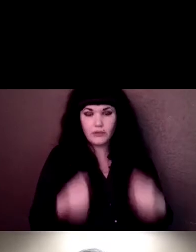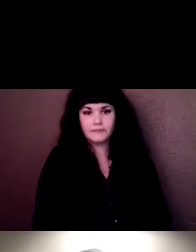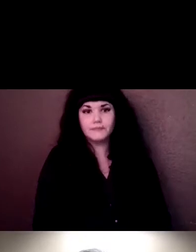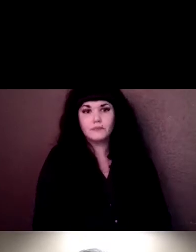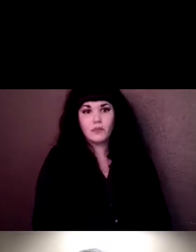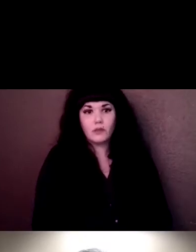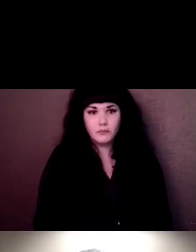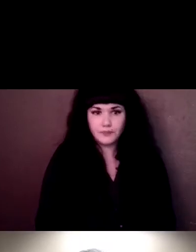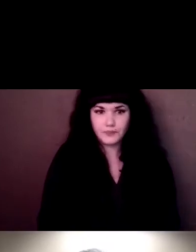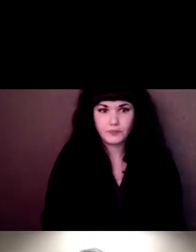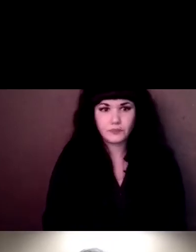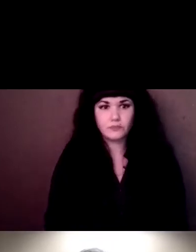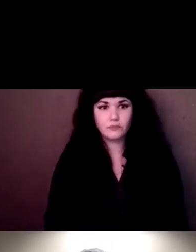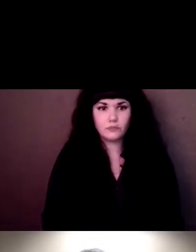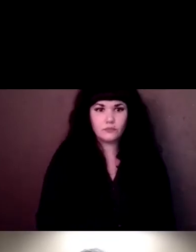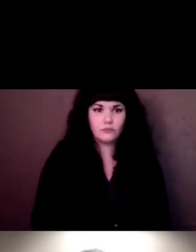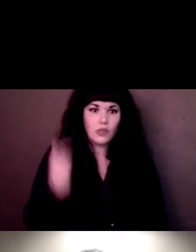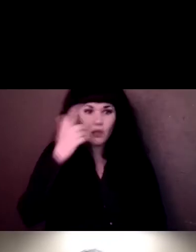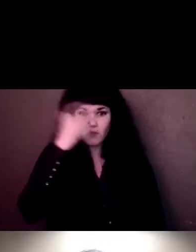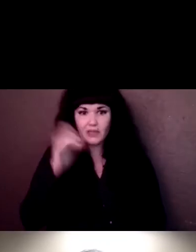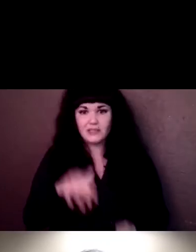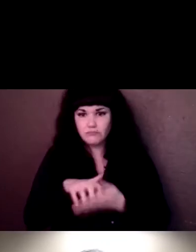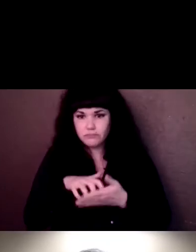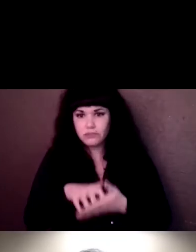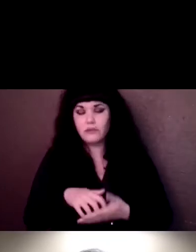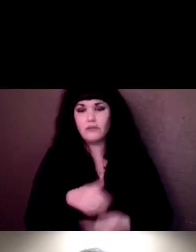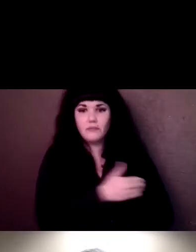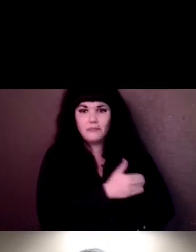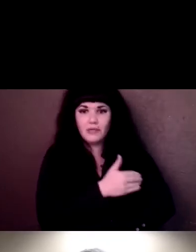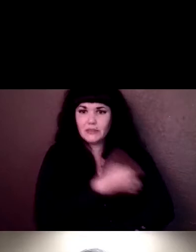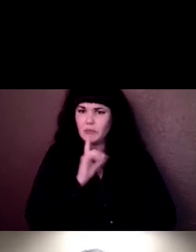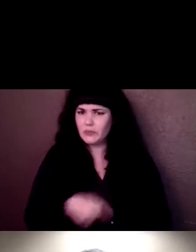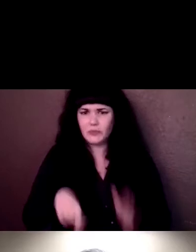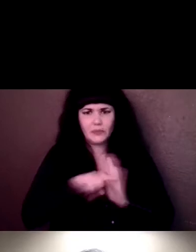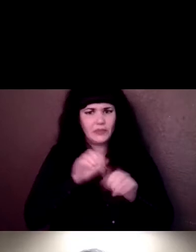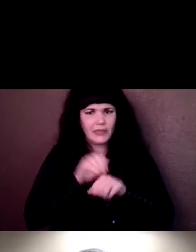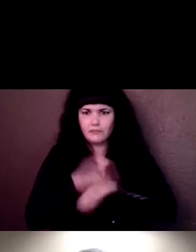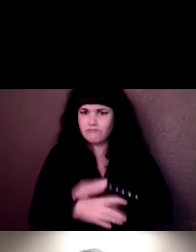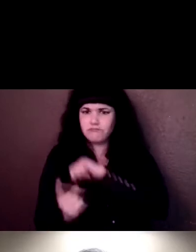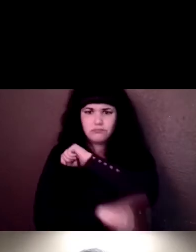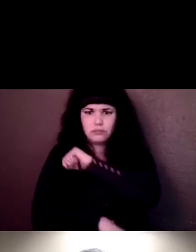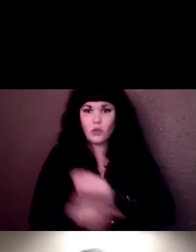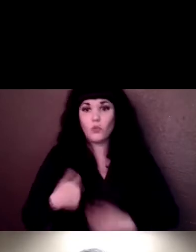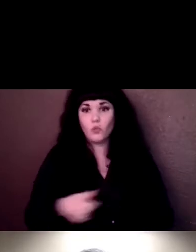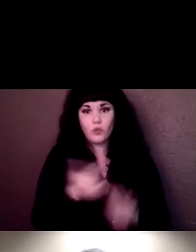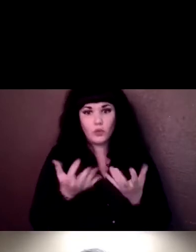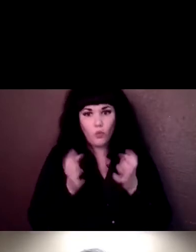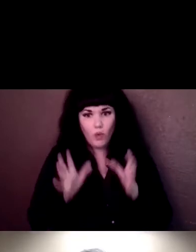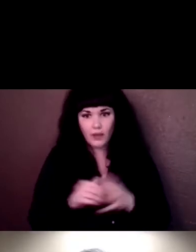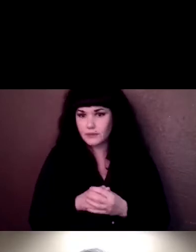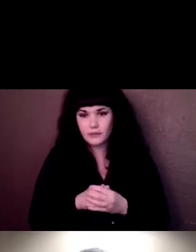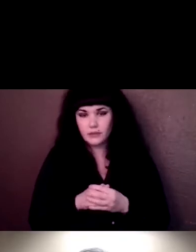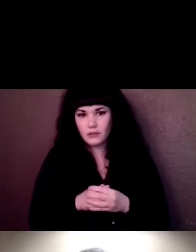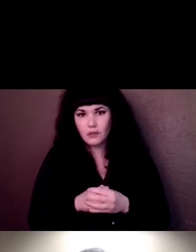very strong deleterious consequences, and we don't want that. So even though we're not trying to